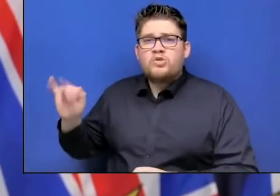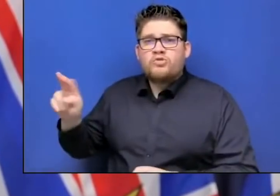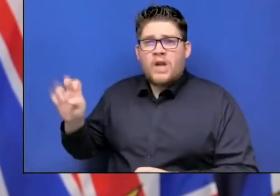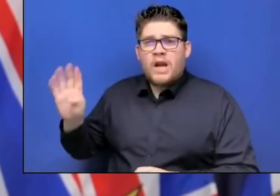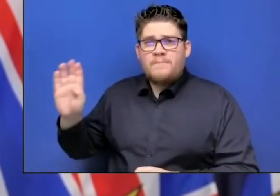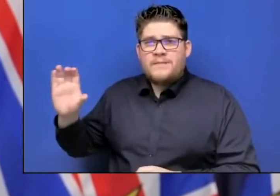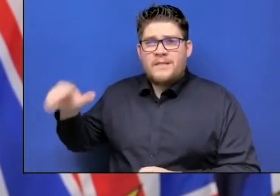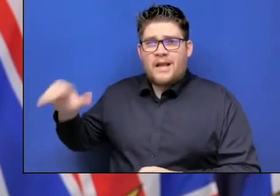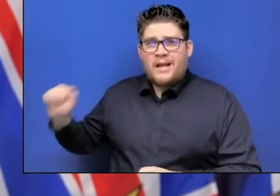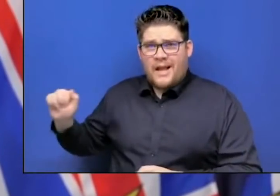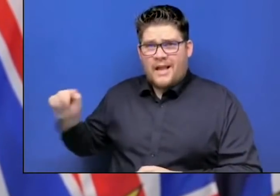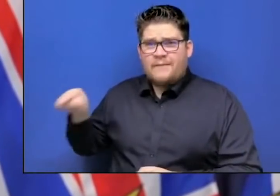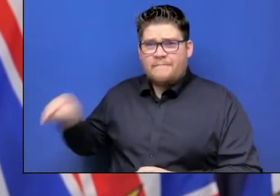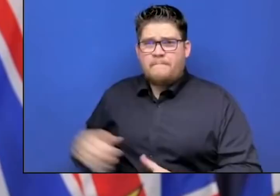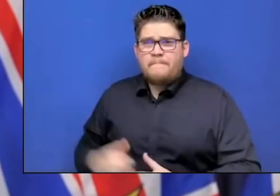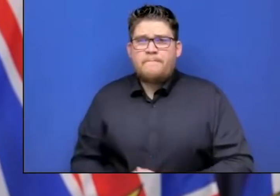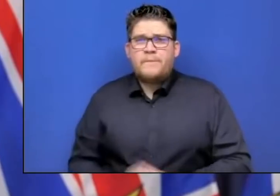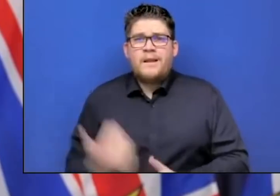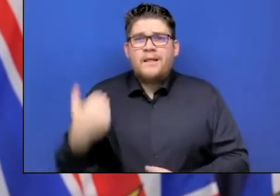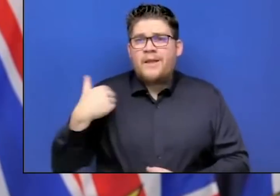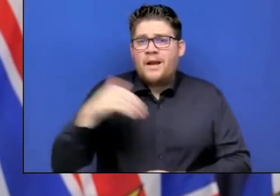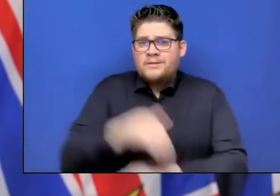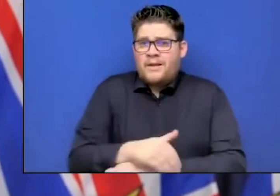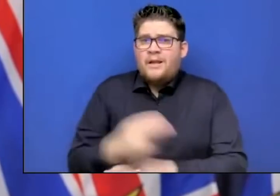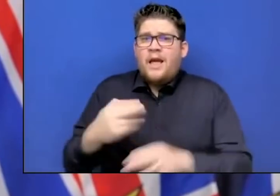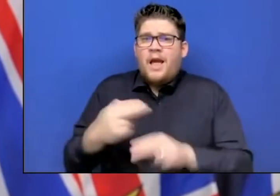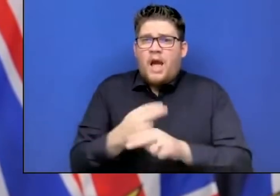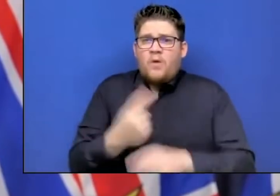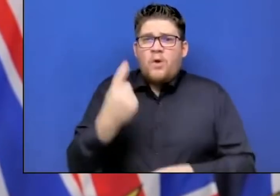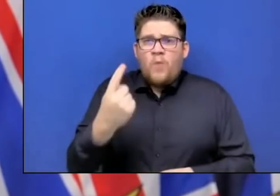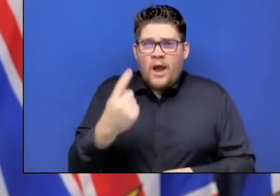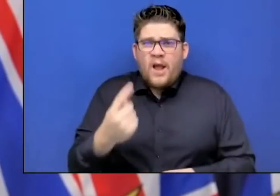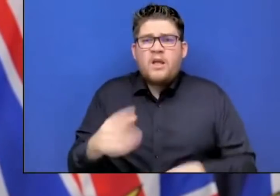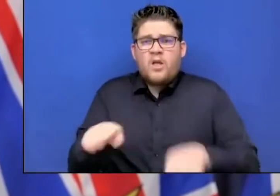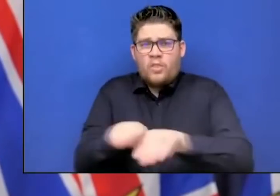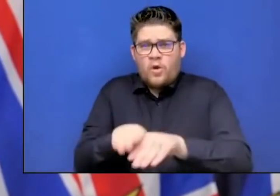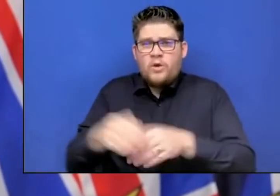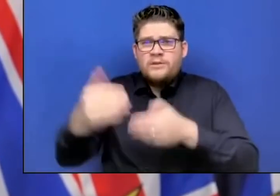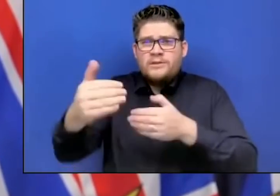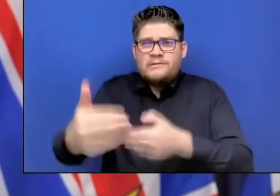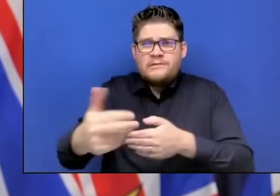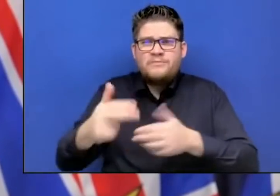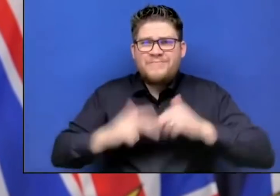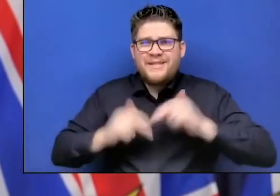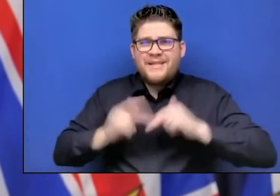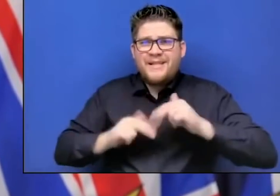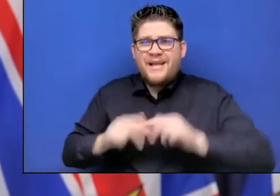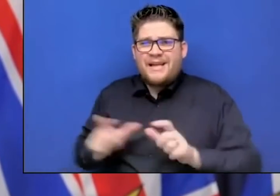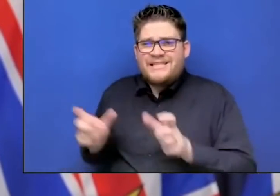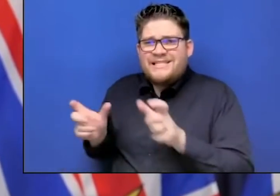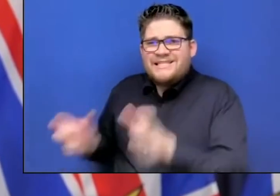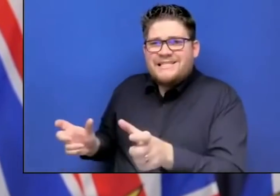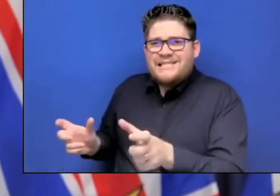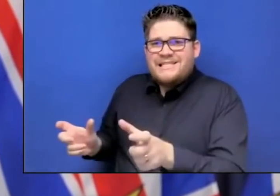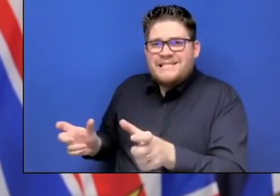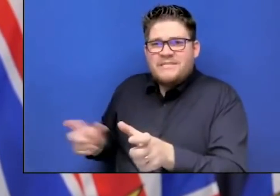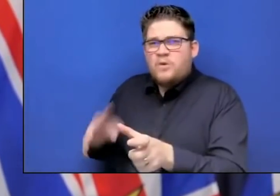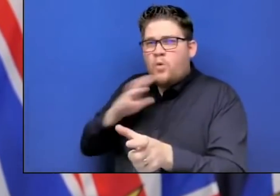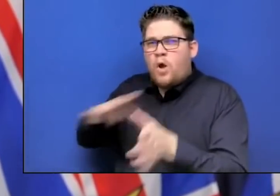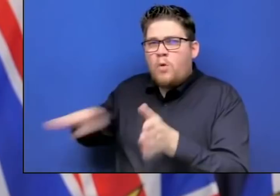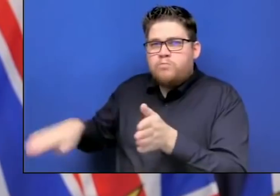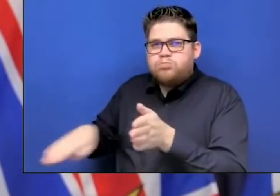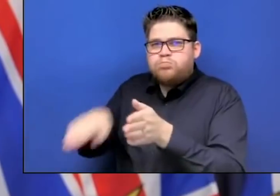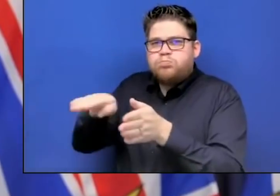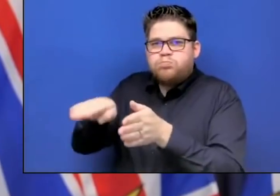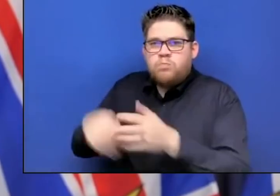we did in fact have to close Highway 1 to build those dams and protect it from flooding. We did that